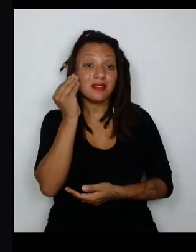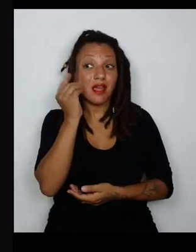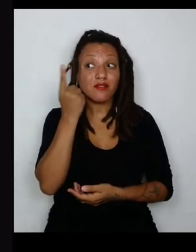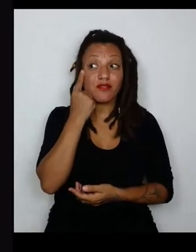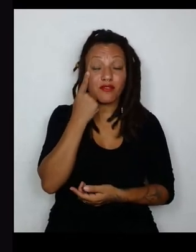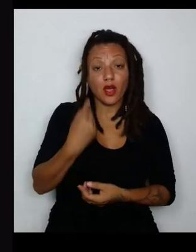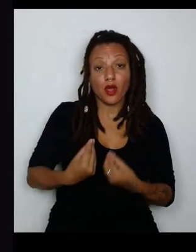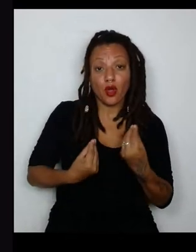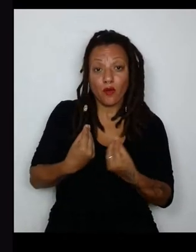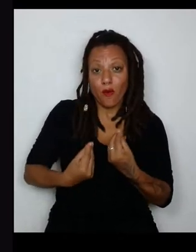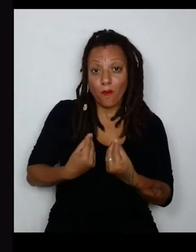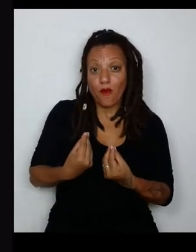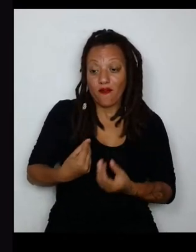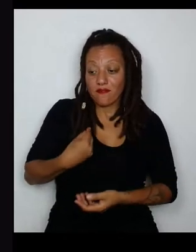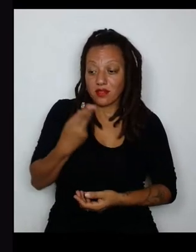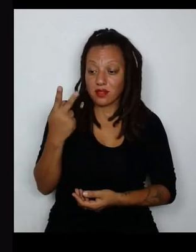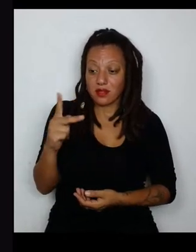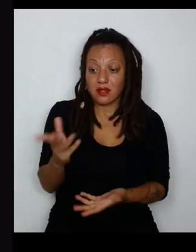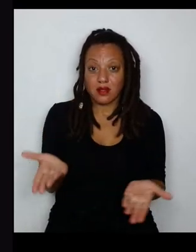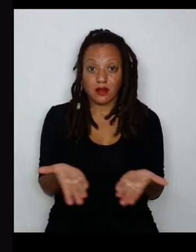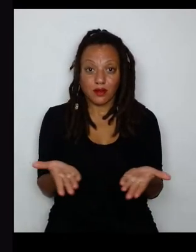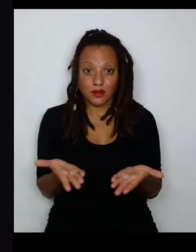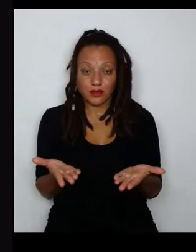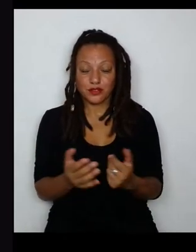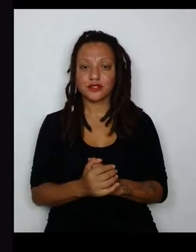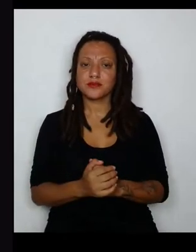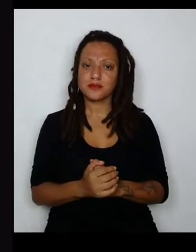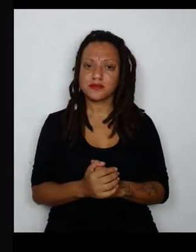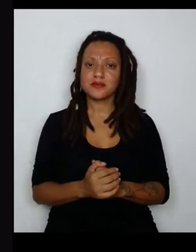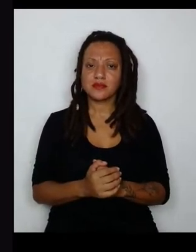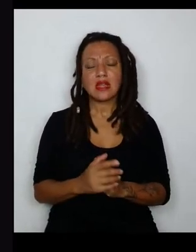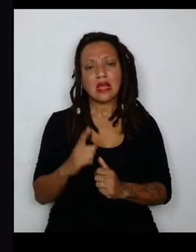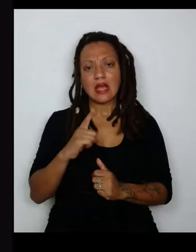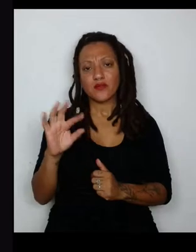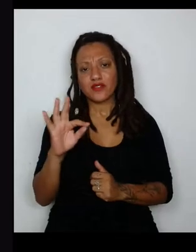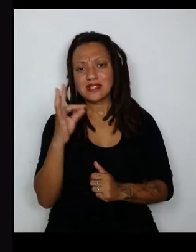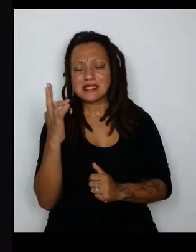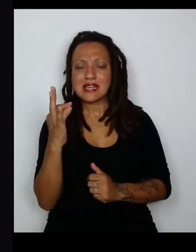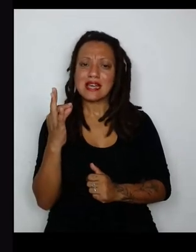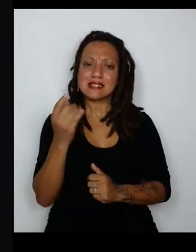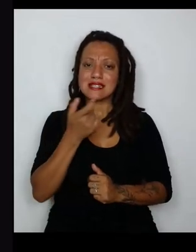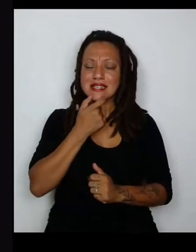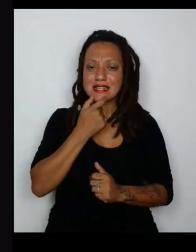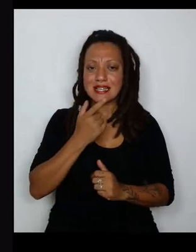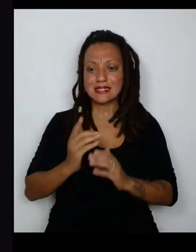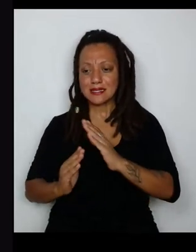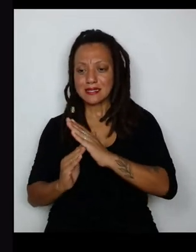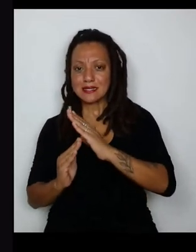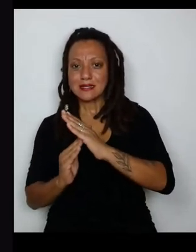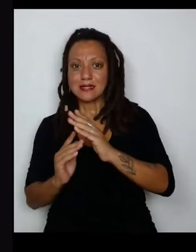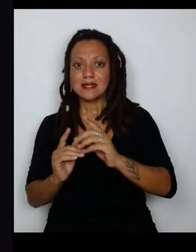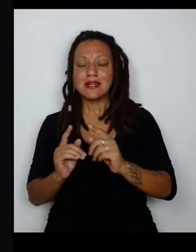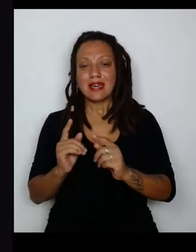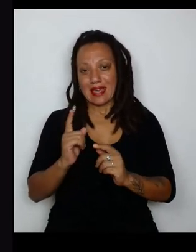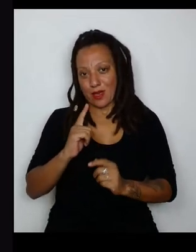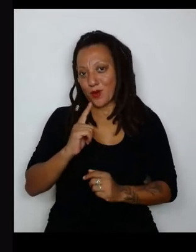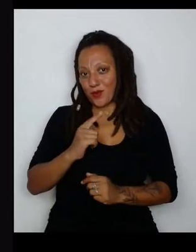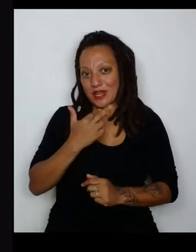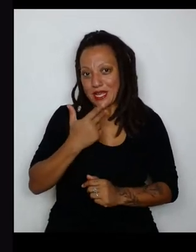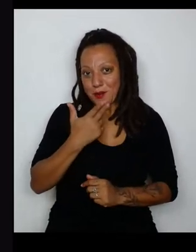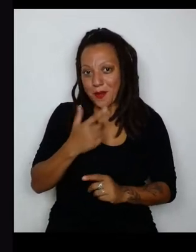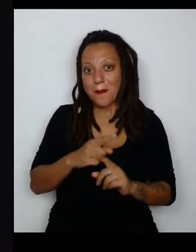limited to french and english it is vast but as i have since discovered my